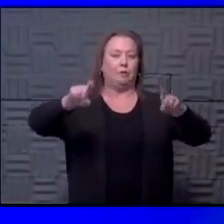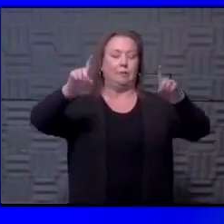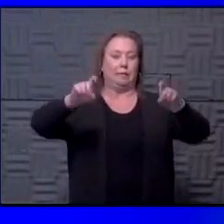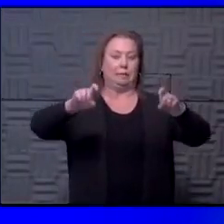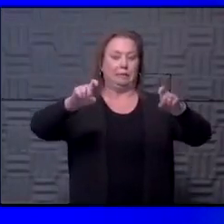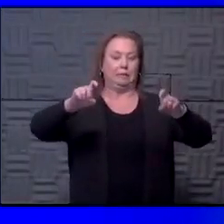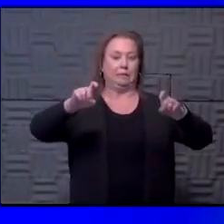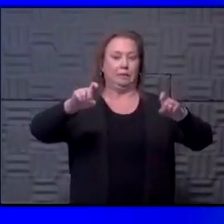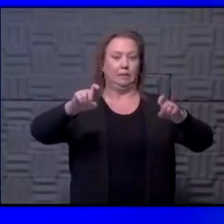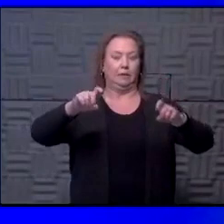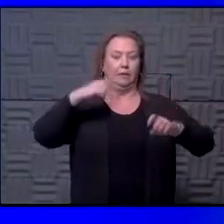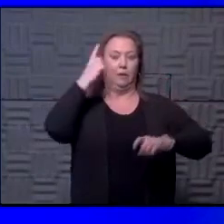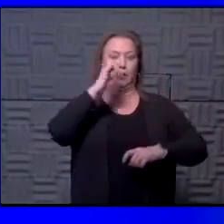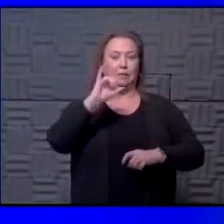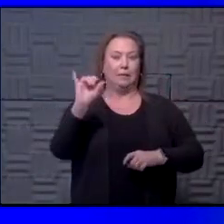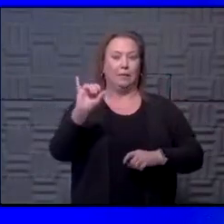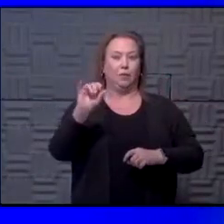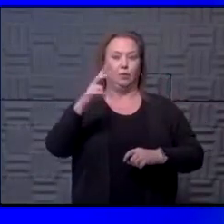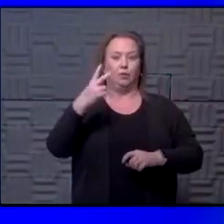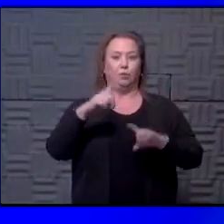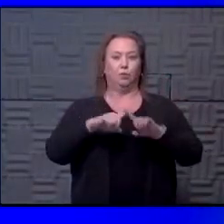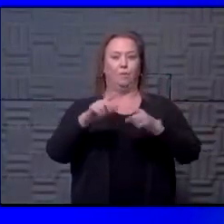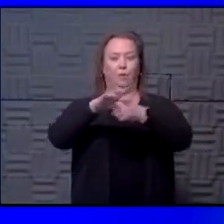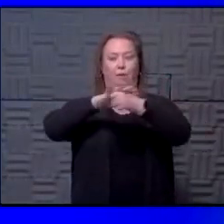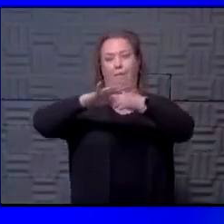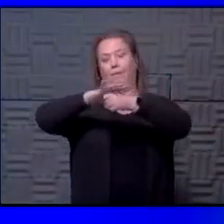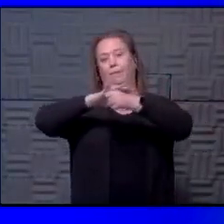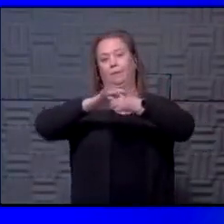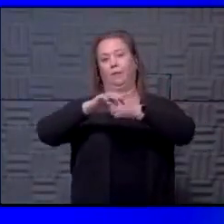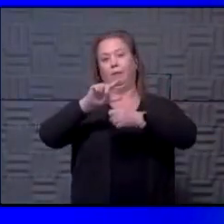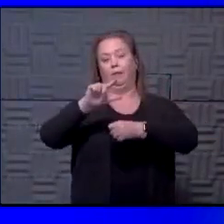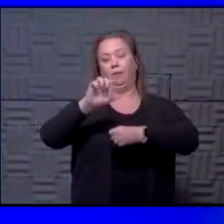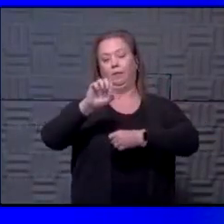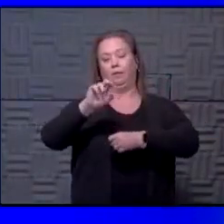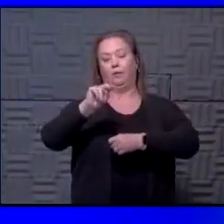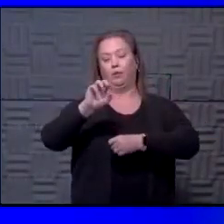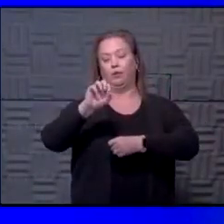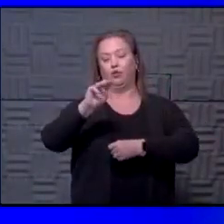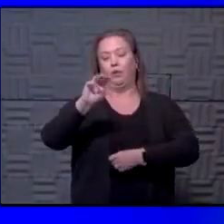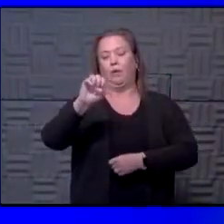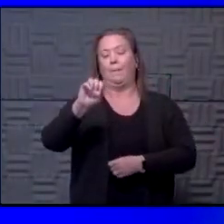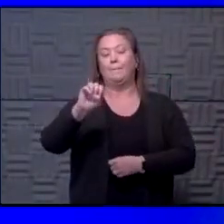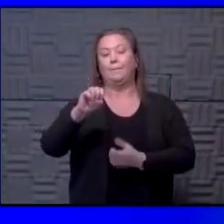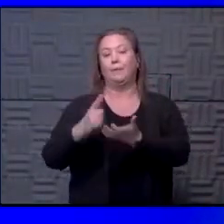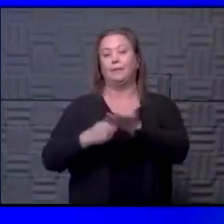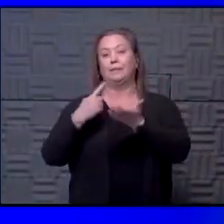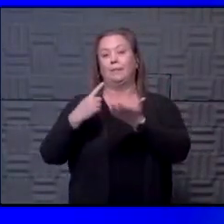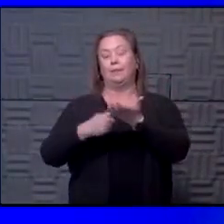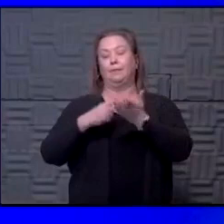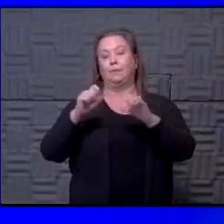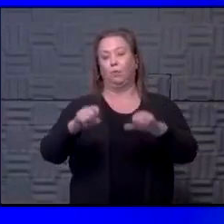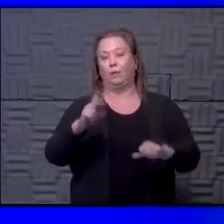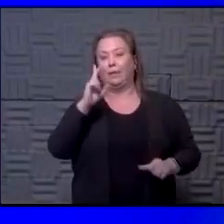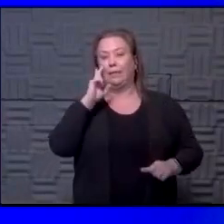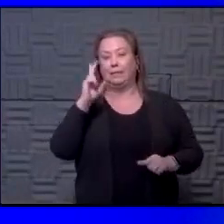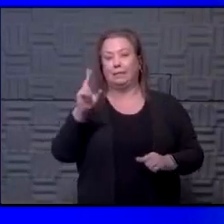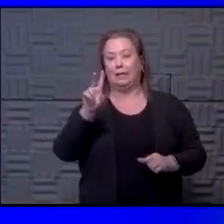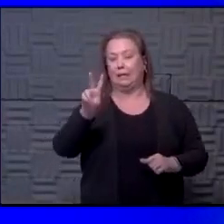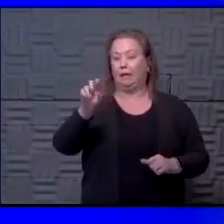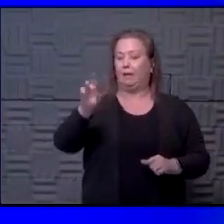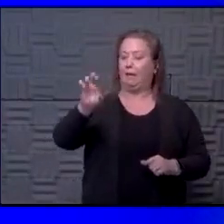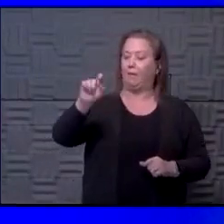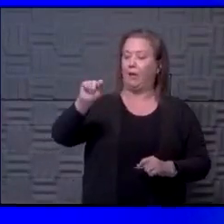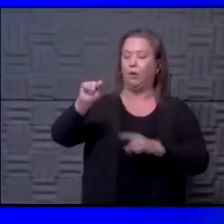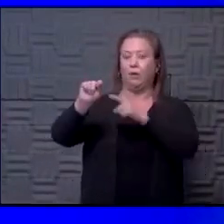actually looks at 2 different targets or 2 different areas on the genome. Sometimes we can anecdotally see a